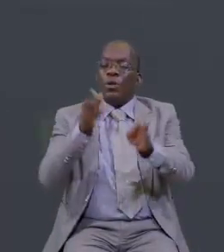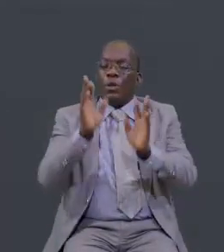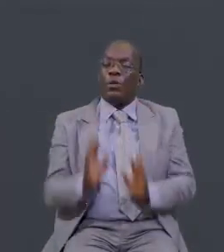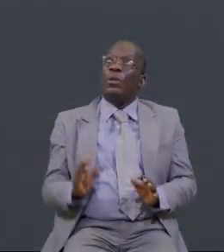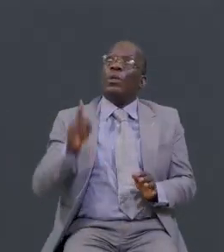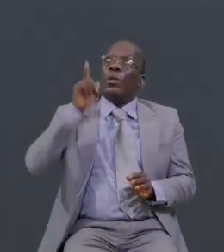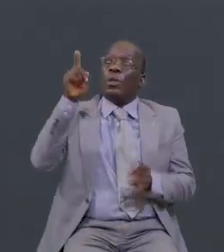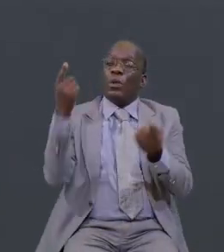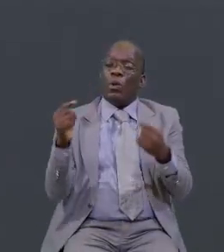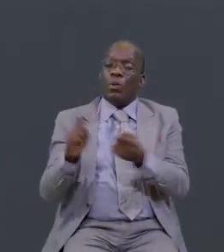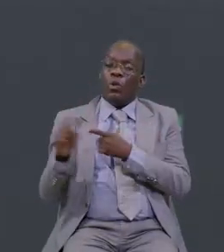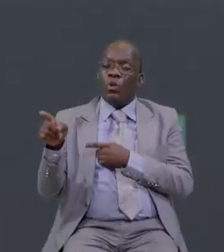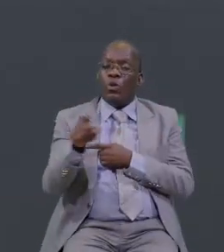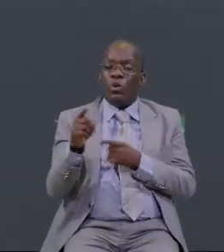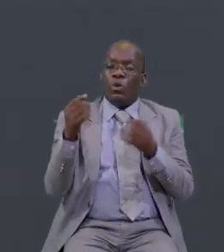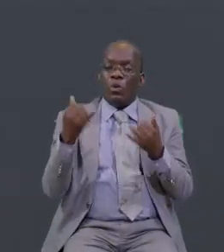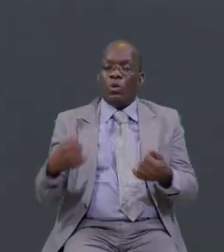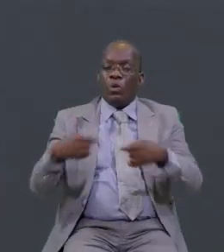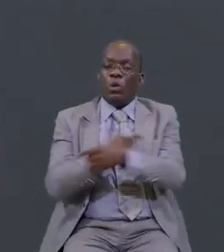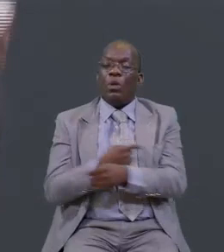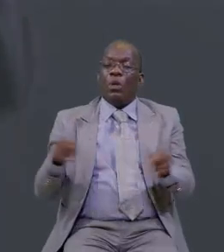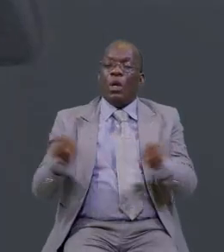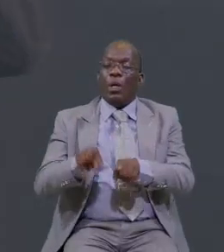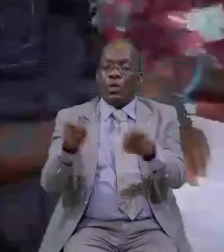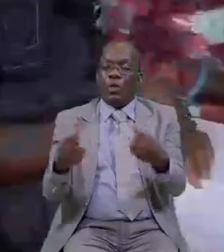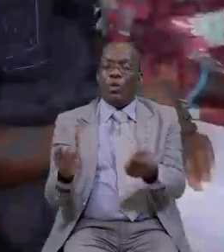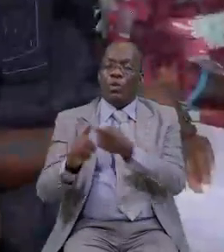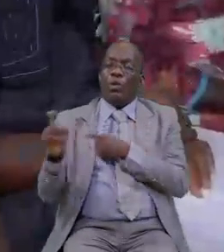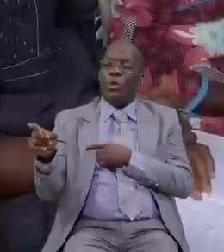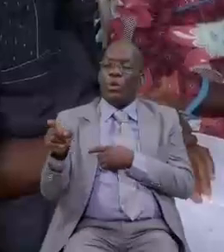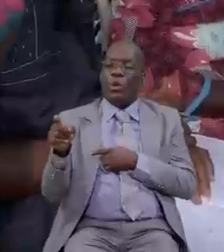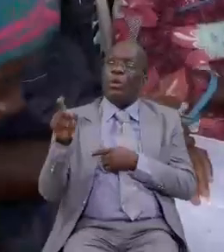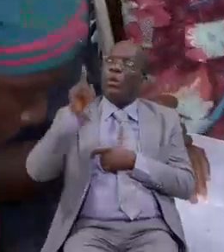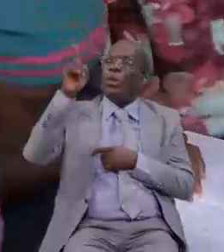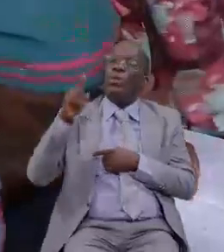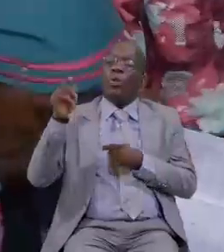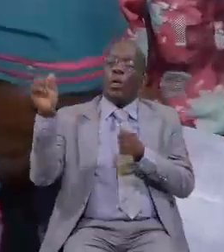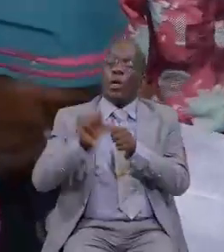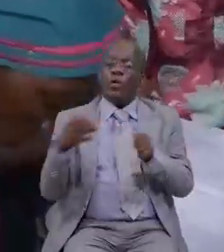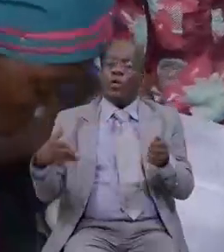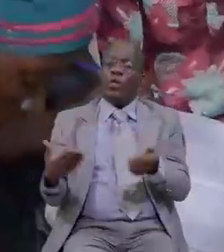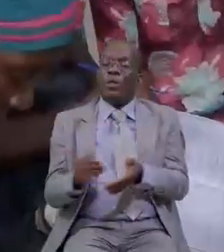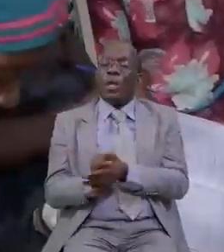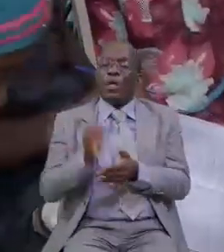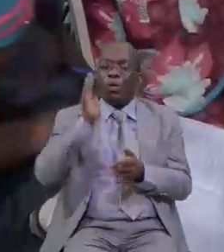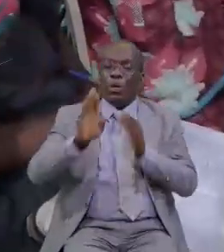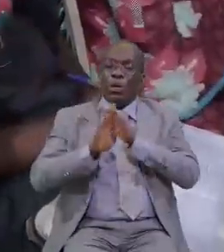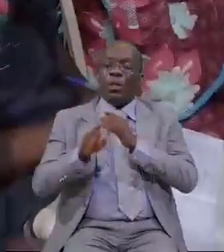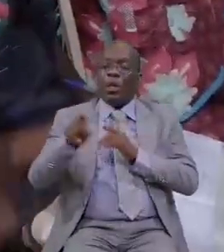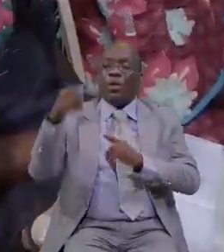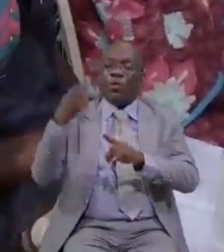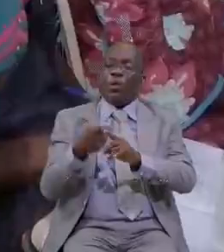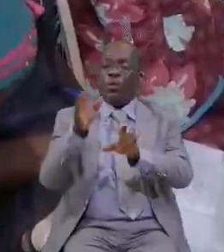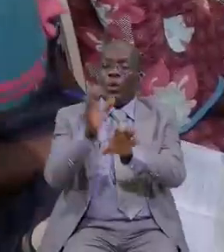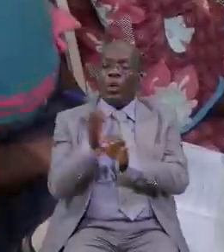to him, and everything in your life that will hinder you from getting to heaven, he'll take